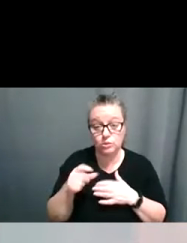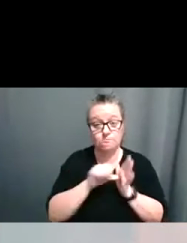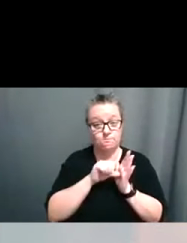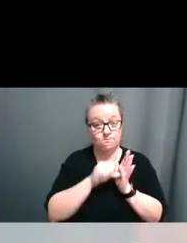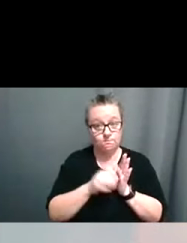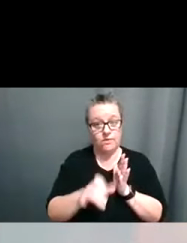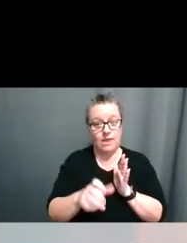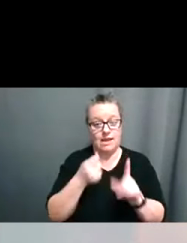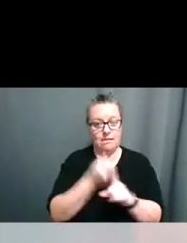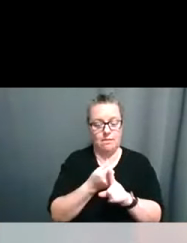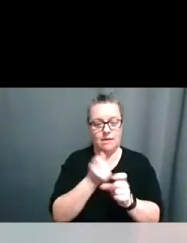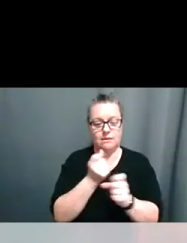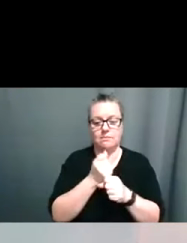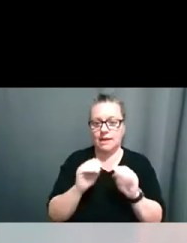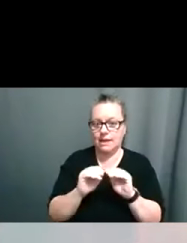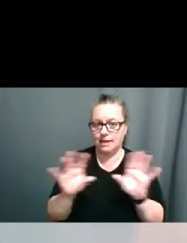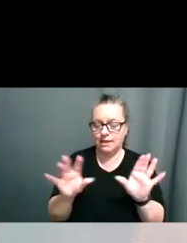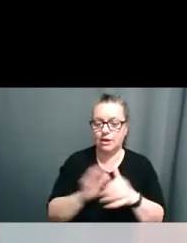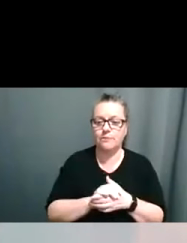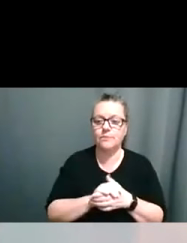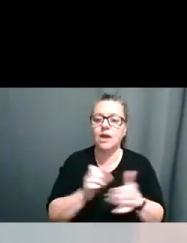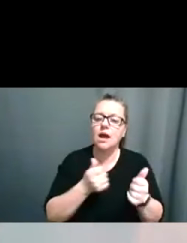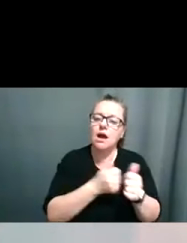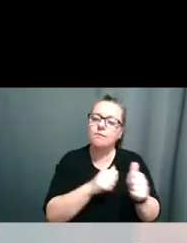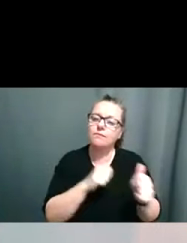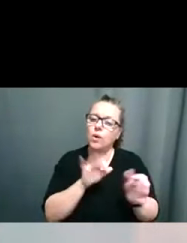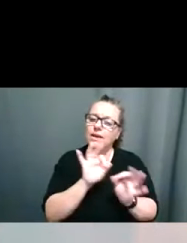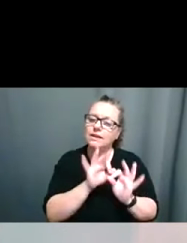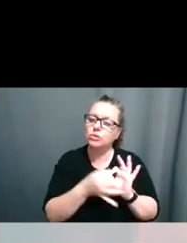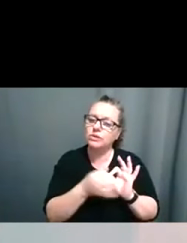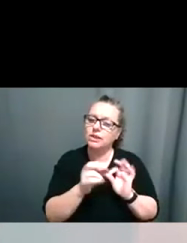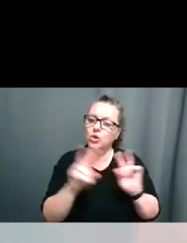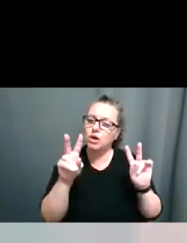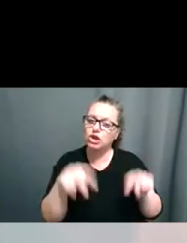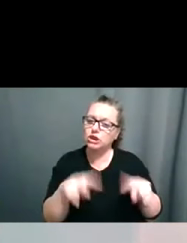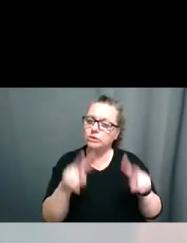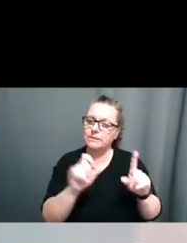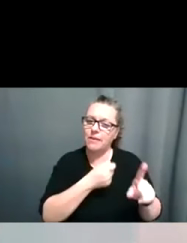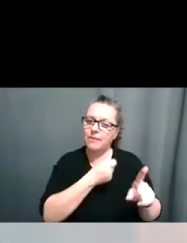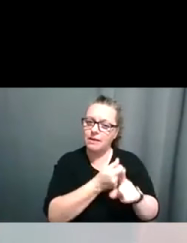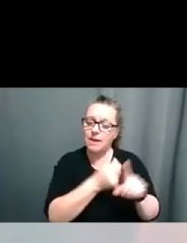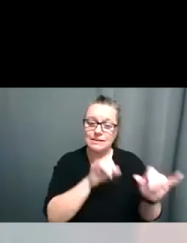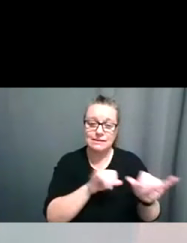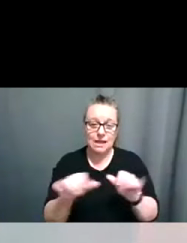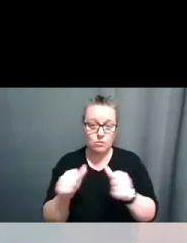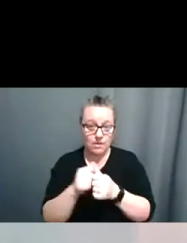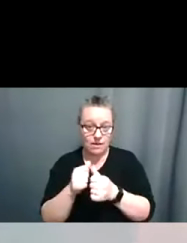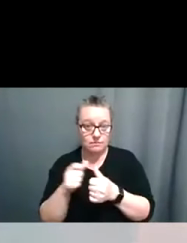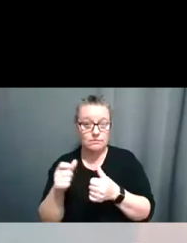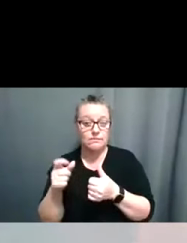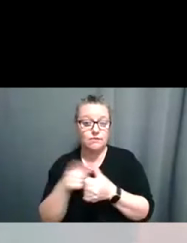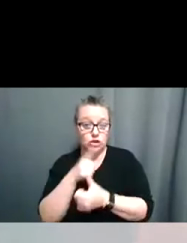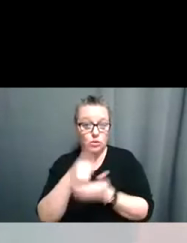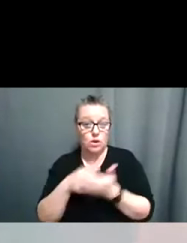impact and make it clear. Again, avoid interpretations or judgments about the impact, just like you did with that first element of